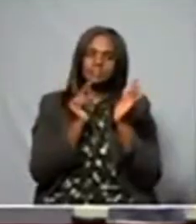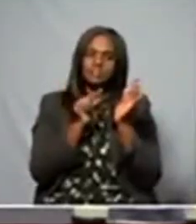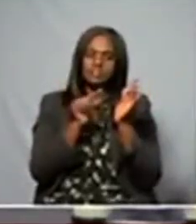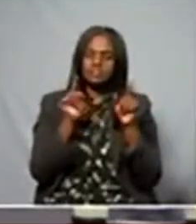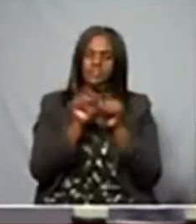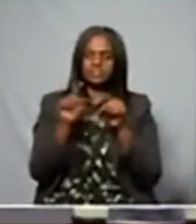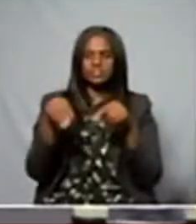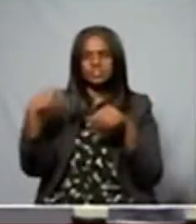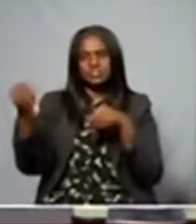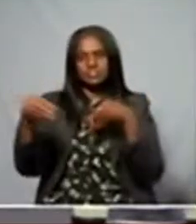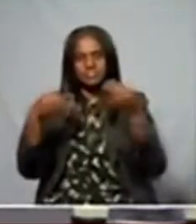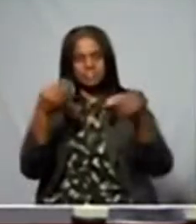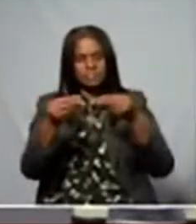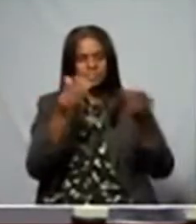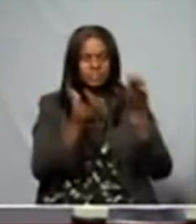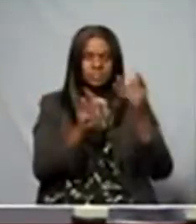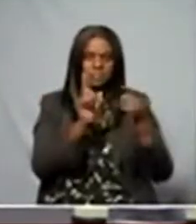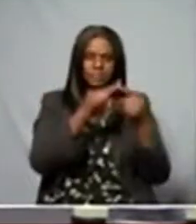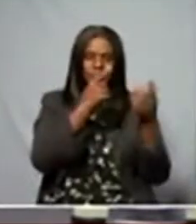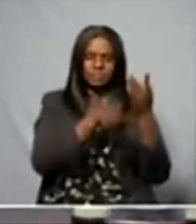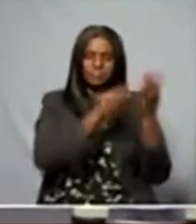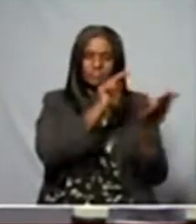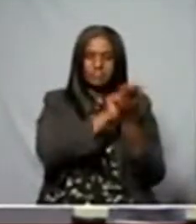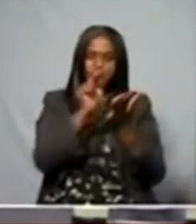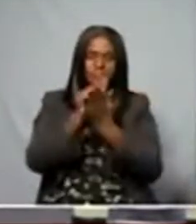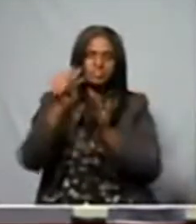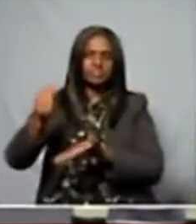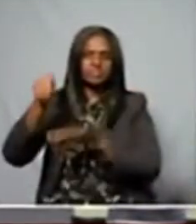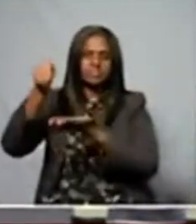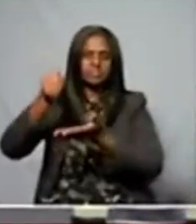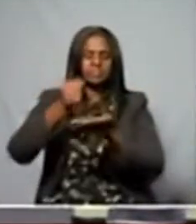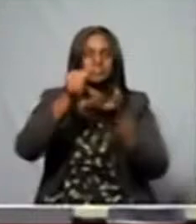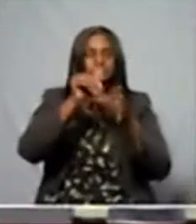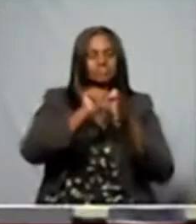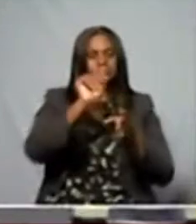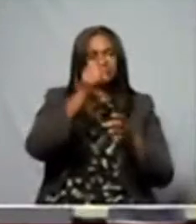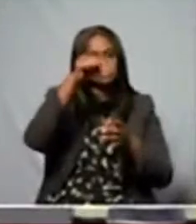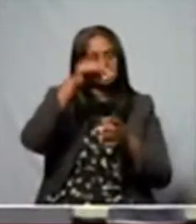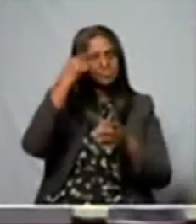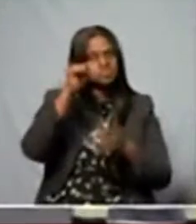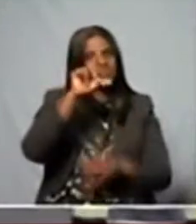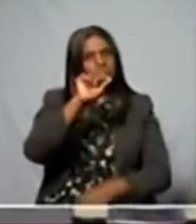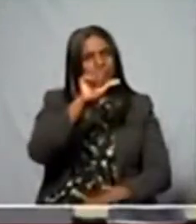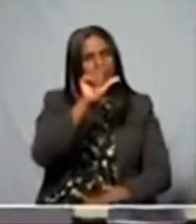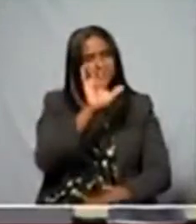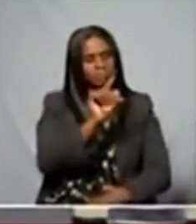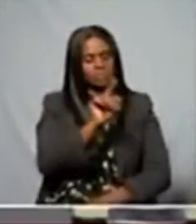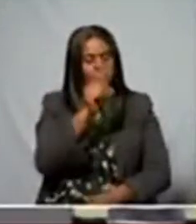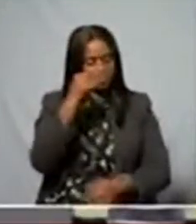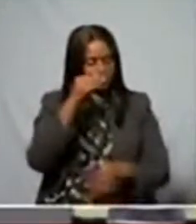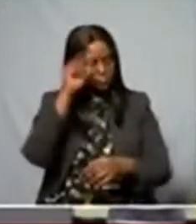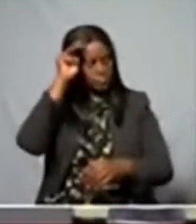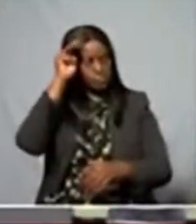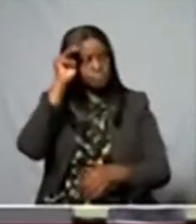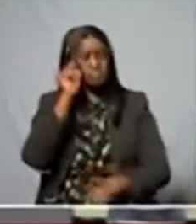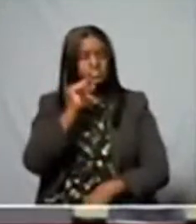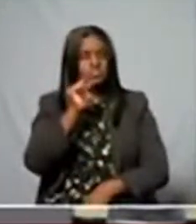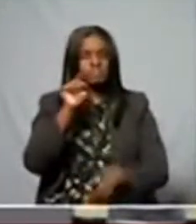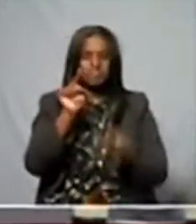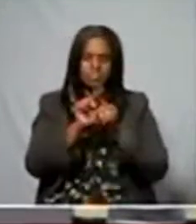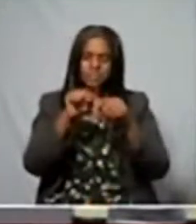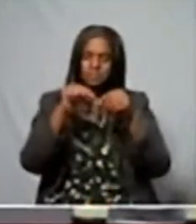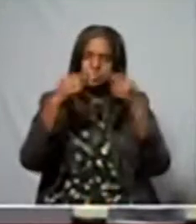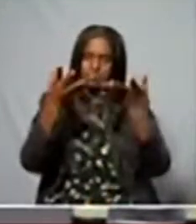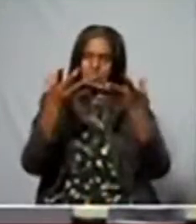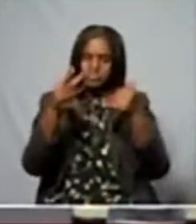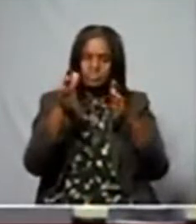releases compared to the approved appropriation in the first quarter of 2025 for the ministry is provided